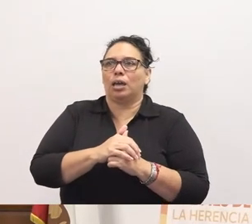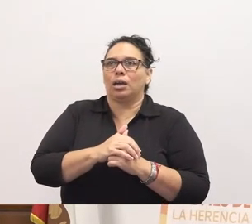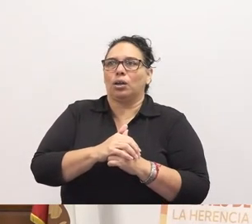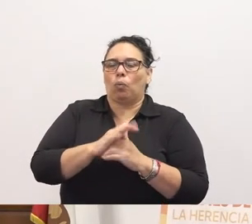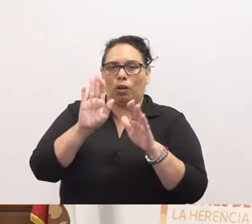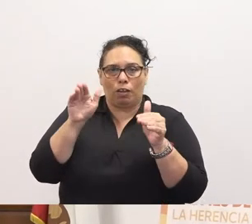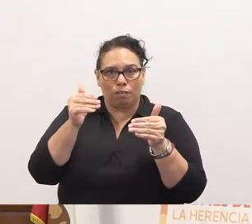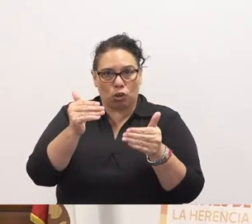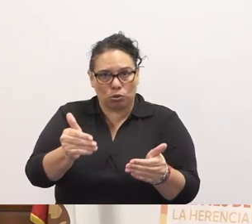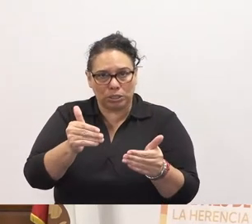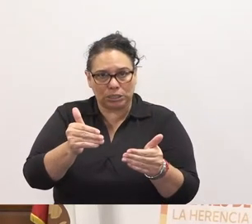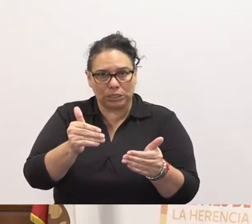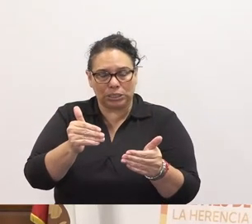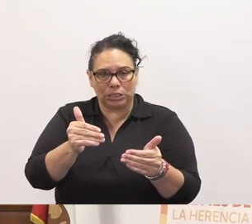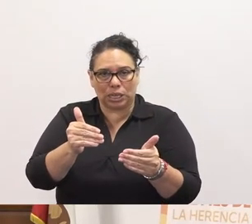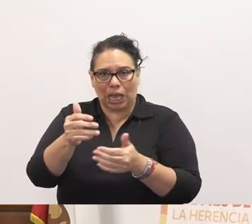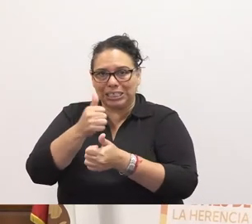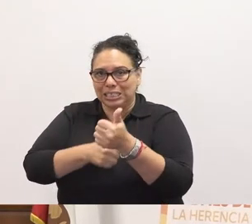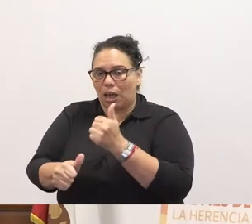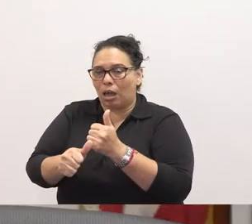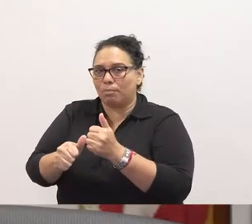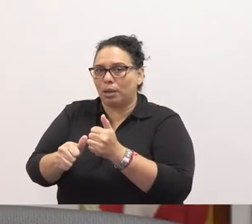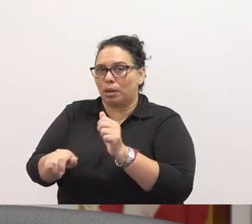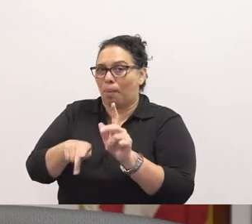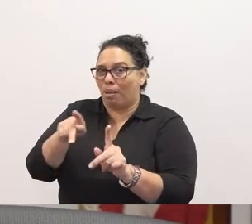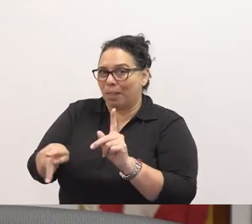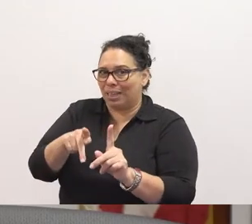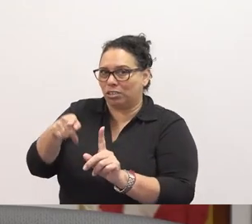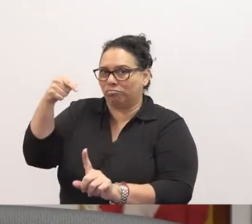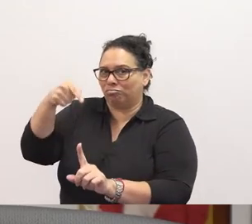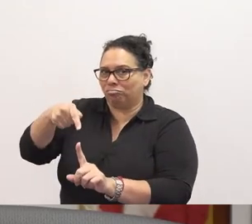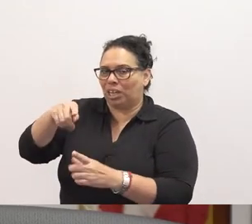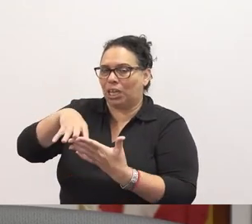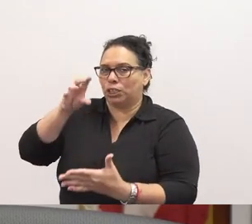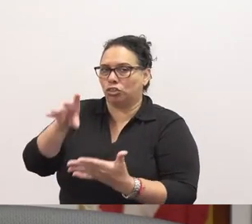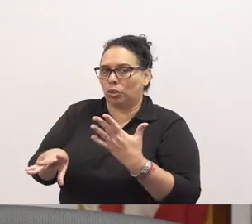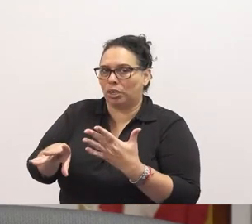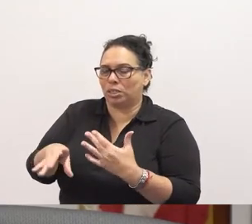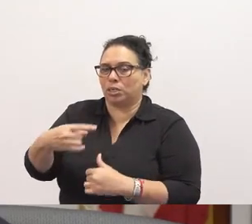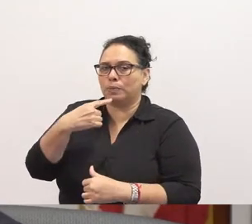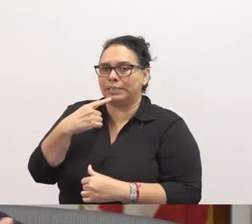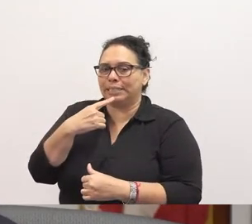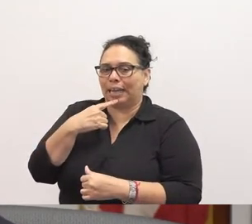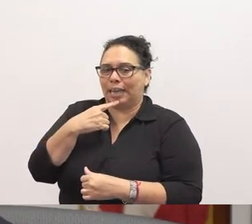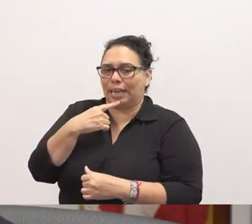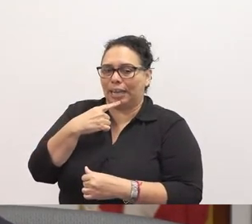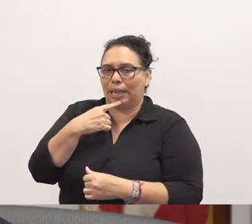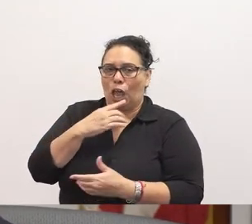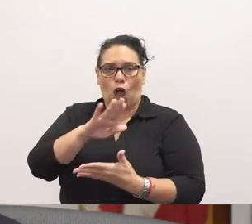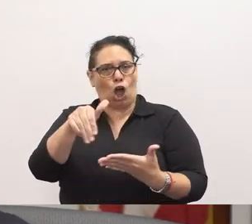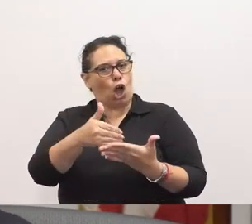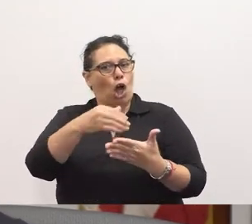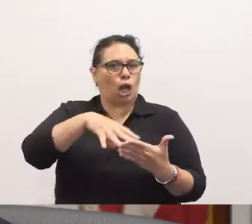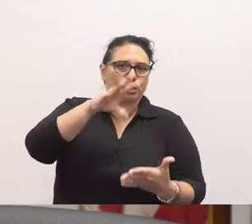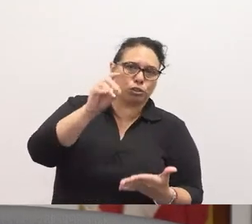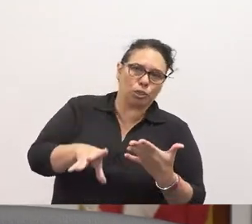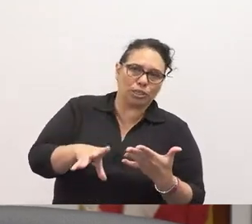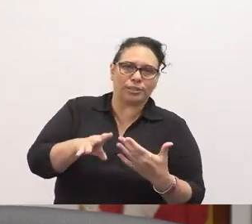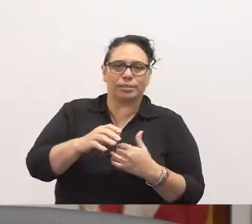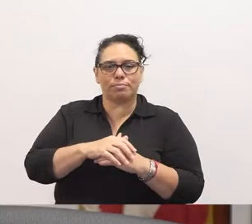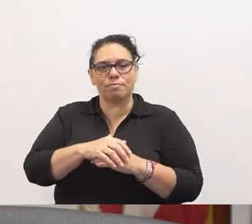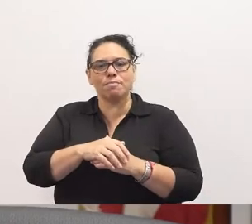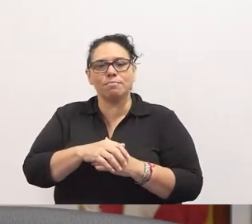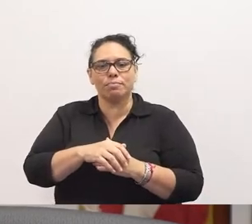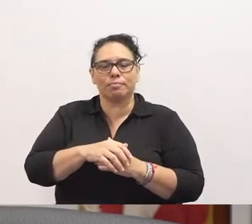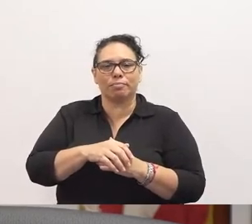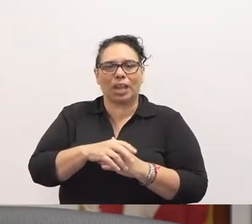on subpopulations of students, then when we say all students, you know, I like